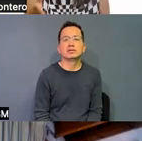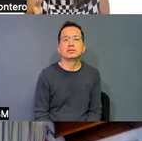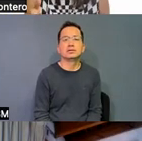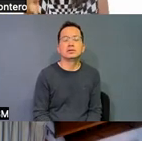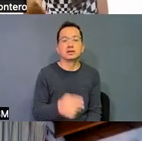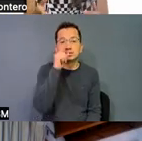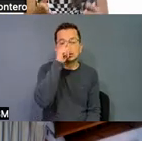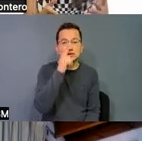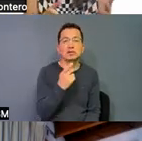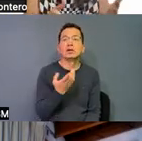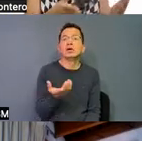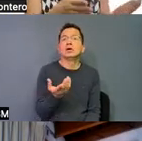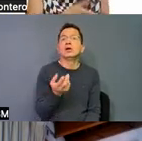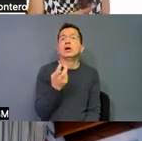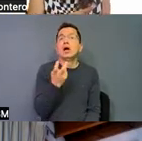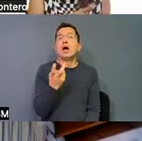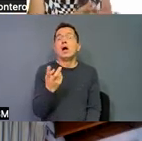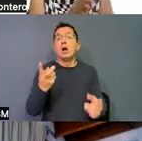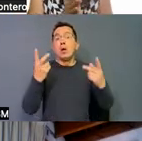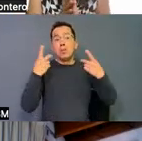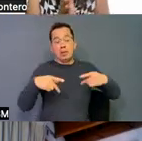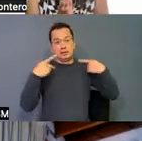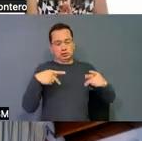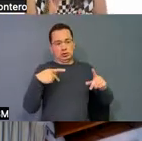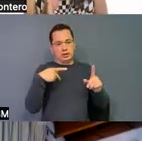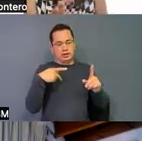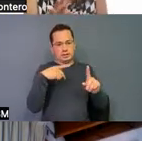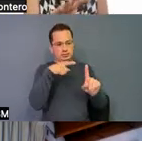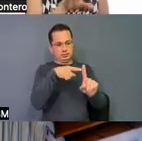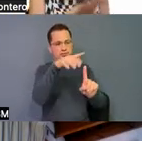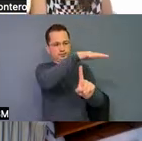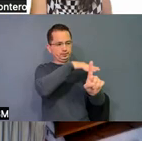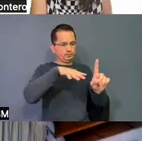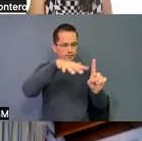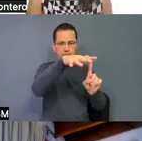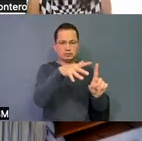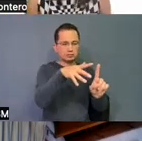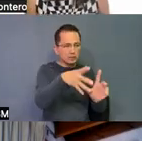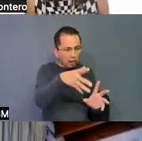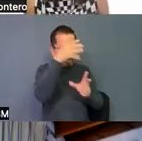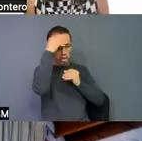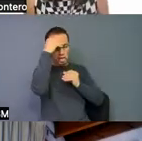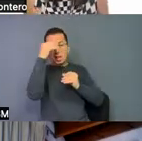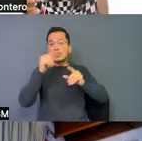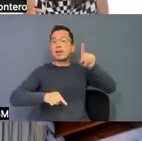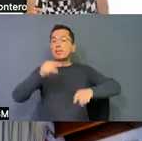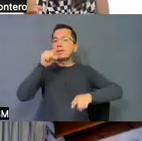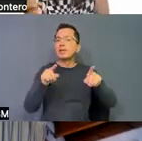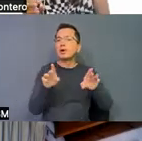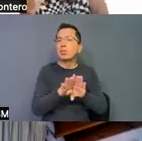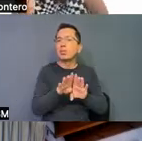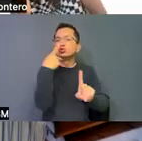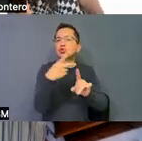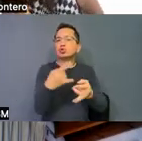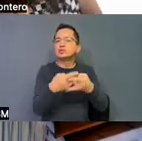symptoms differently according to their own history, because remember that I told you that trauma is cumulative. And so trauma starts